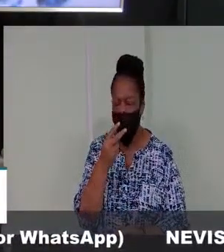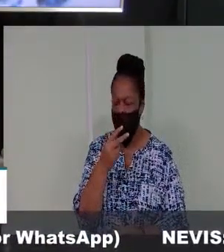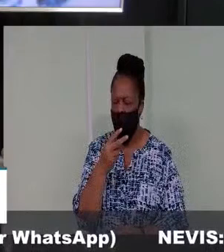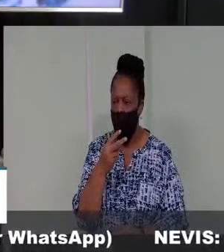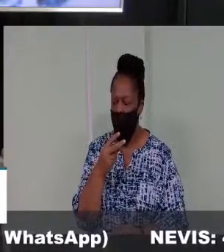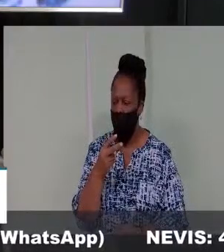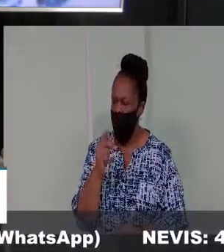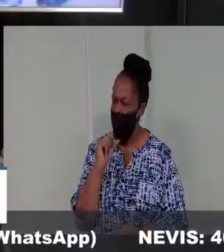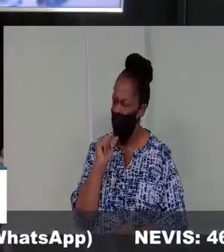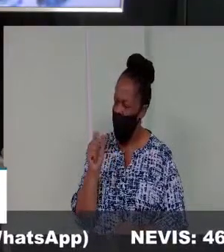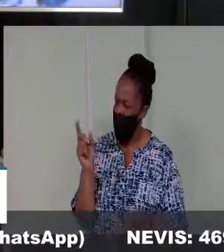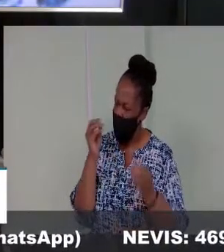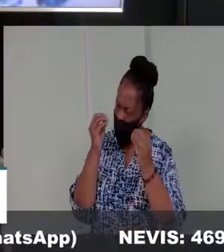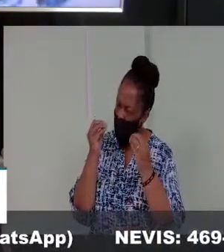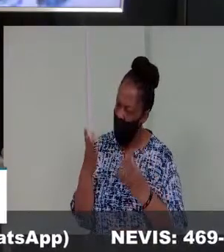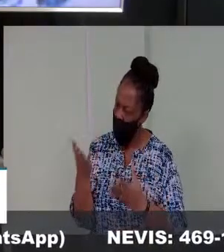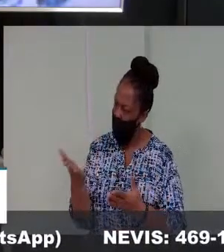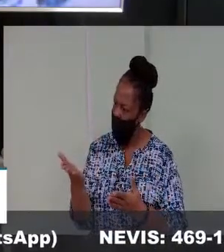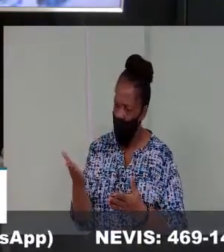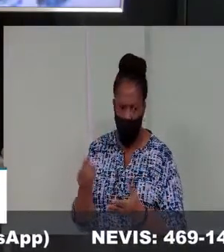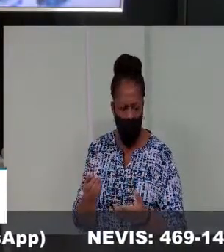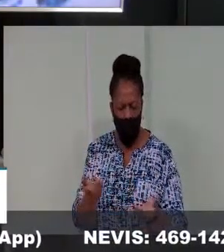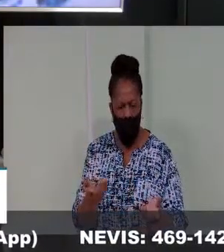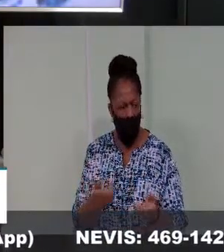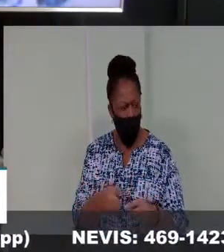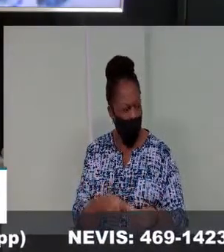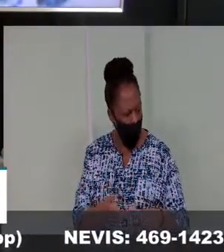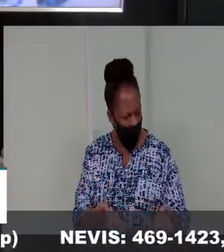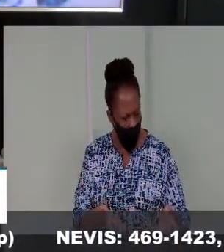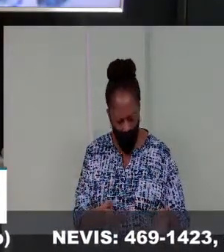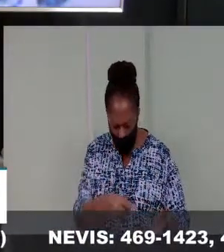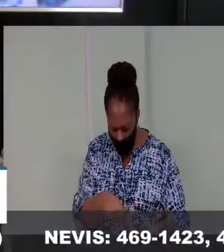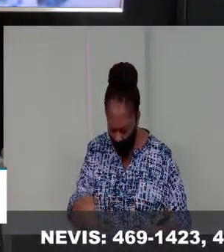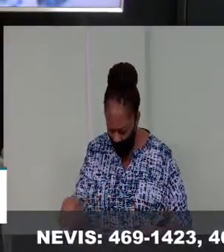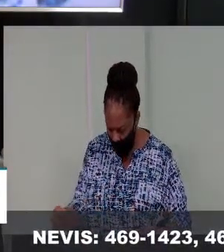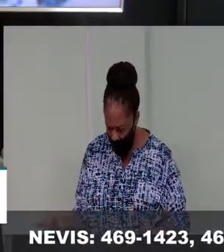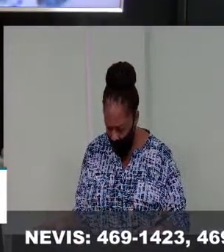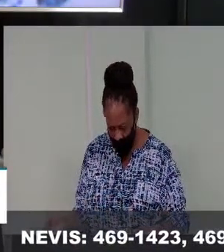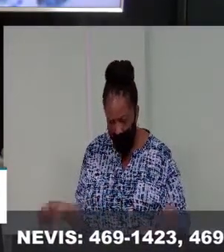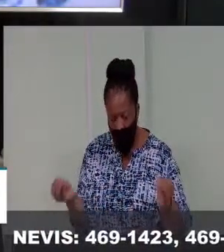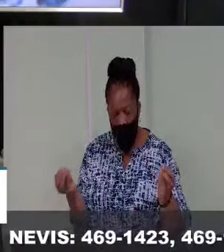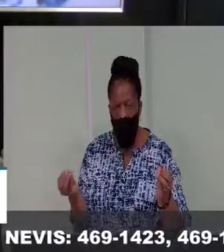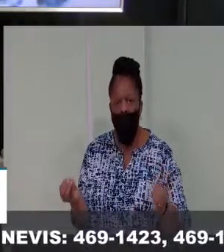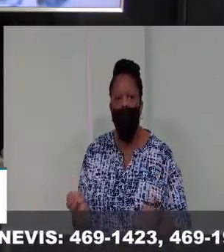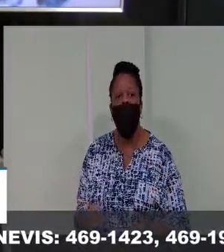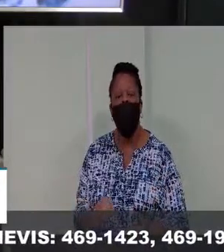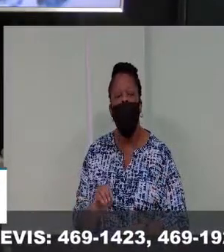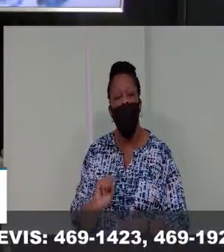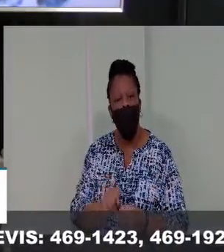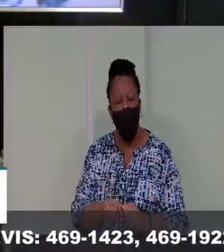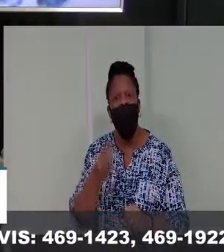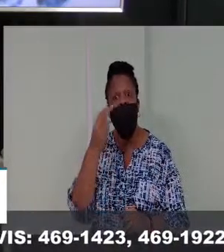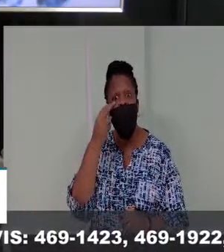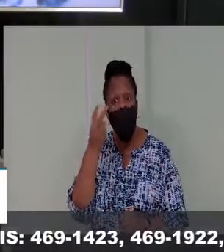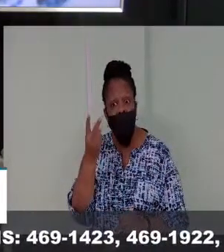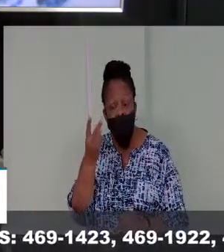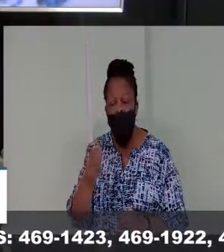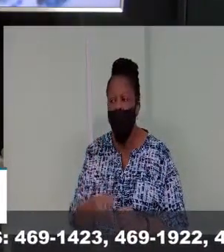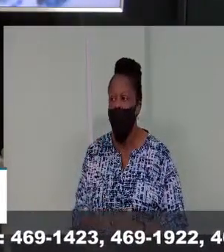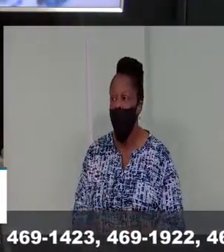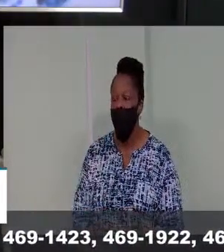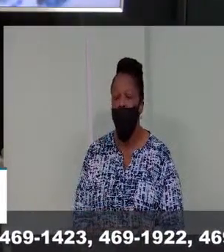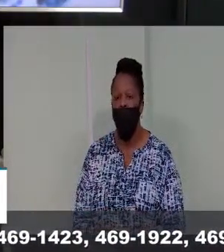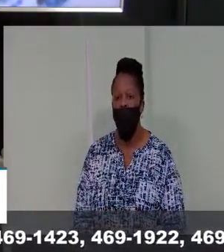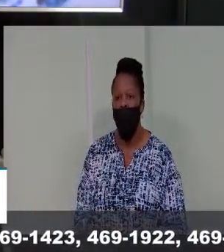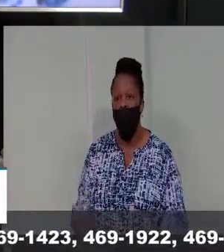number of business places by simply not putting markings to separate persons, not even having sneeze guards,